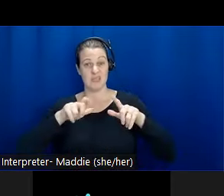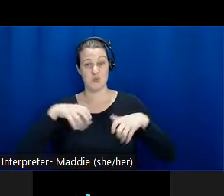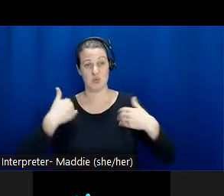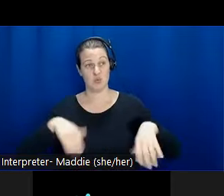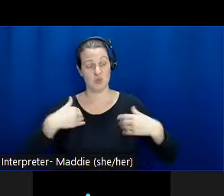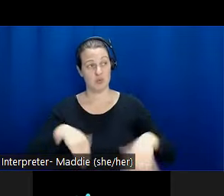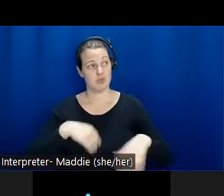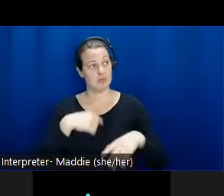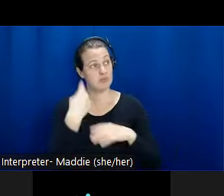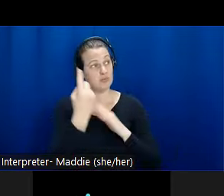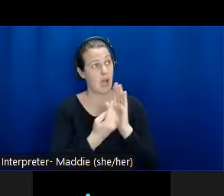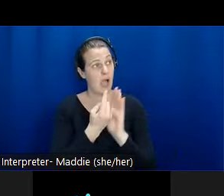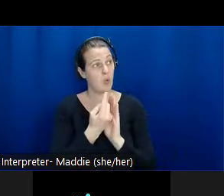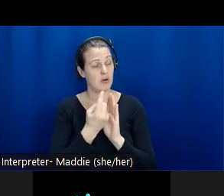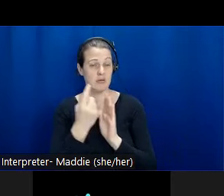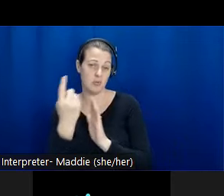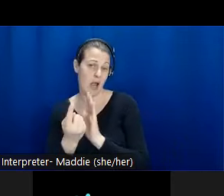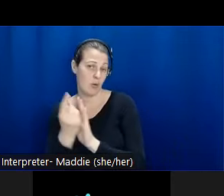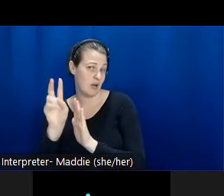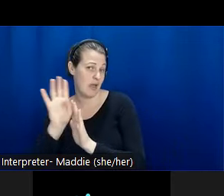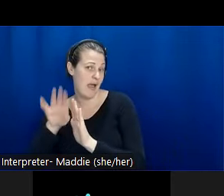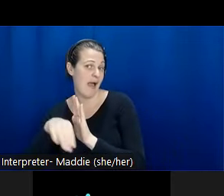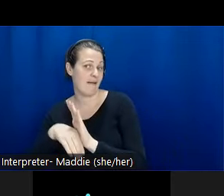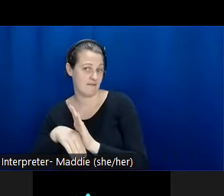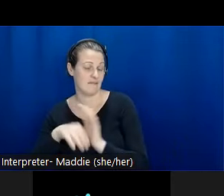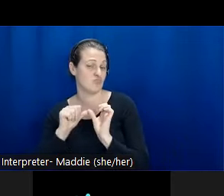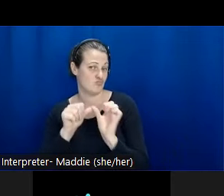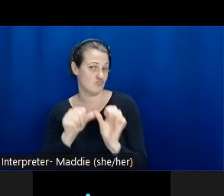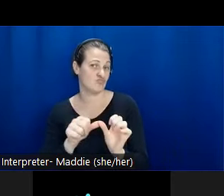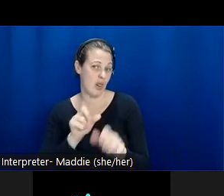an hour to an hour and a half. And